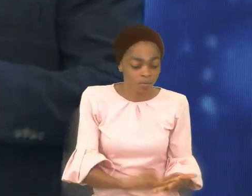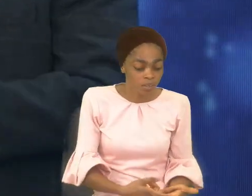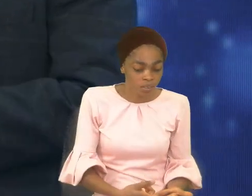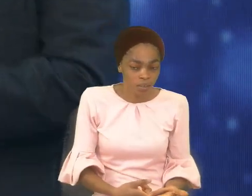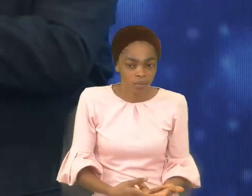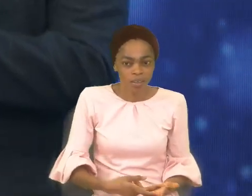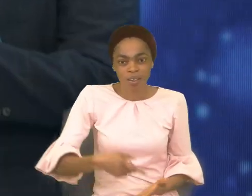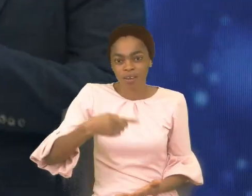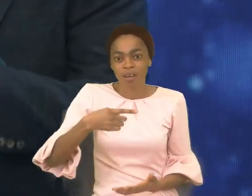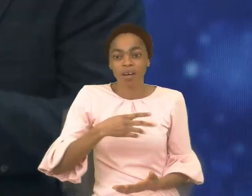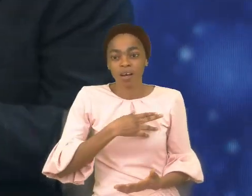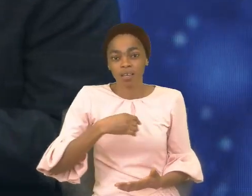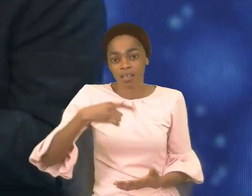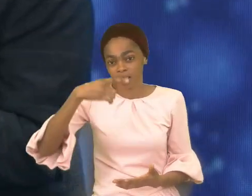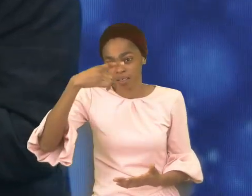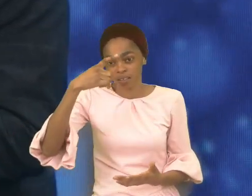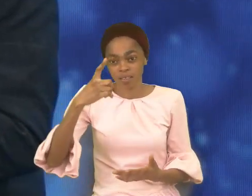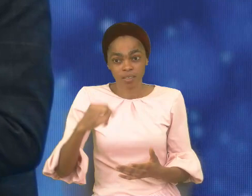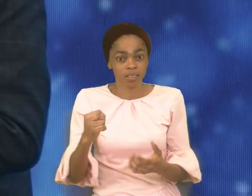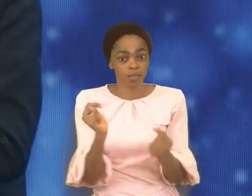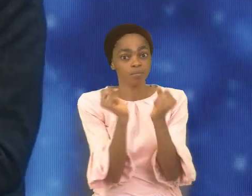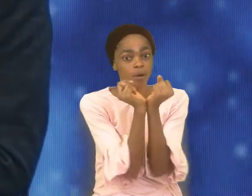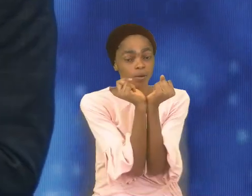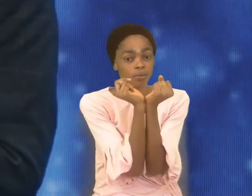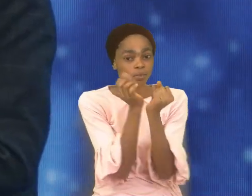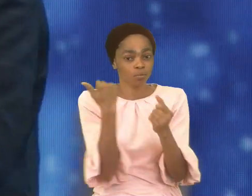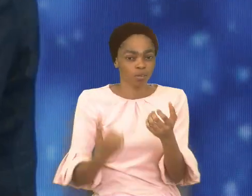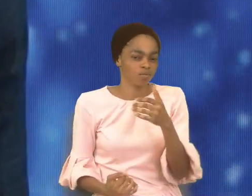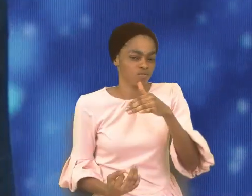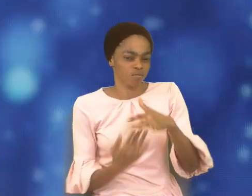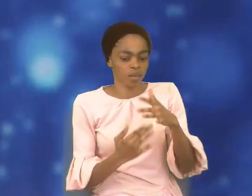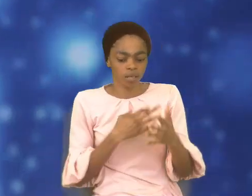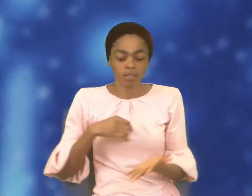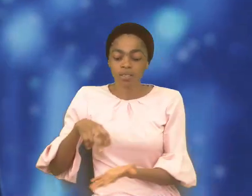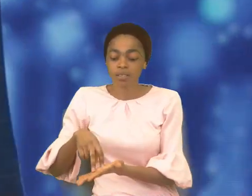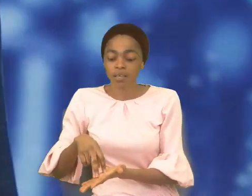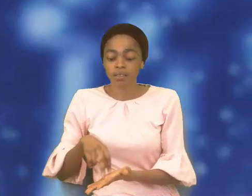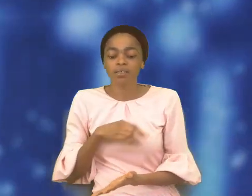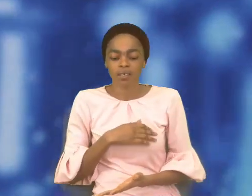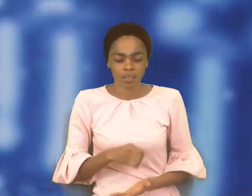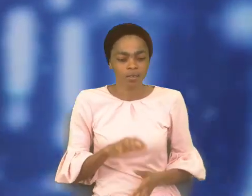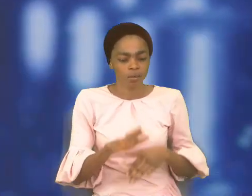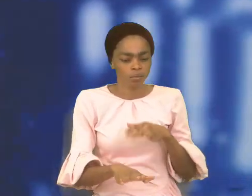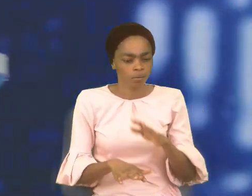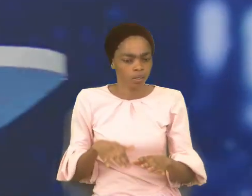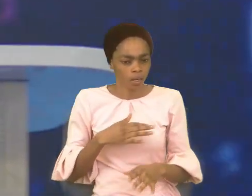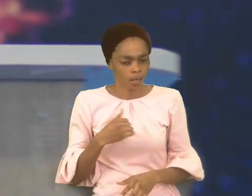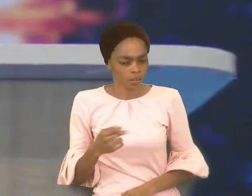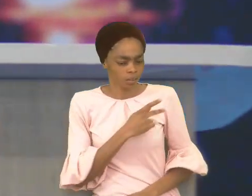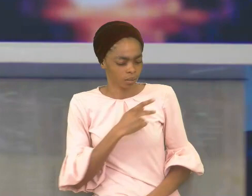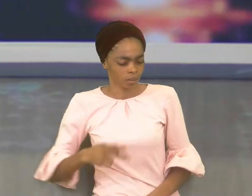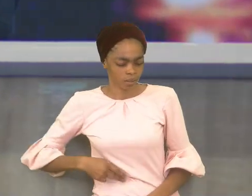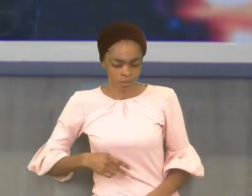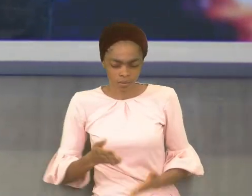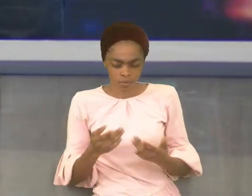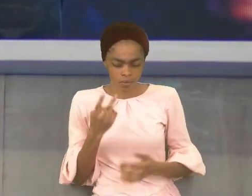and they were walking. And Nebuchadnezzar, wanting to see the result of his action,